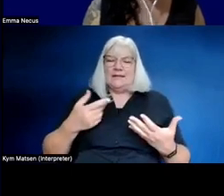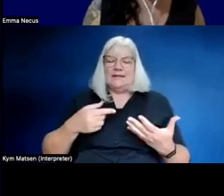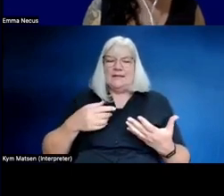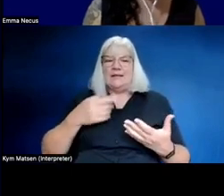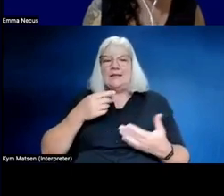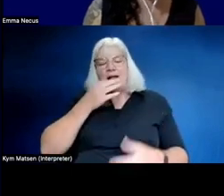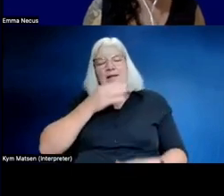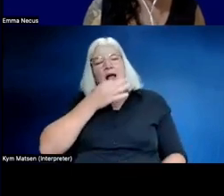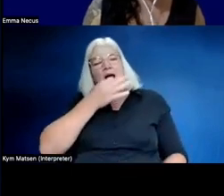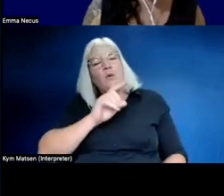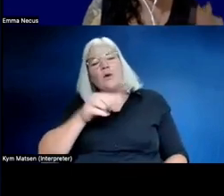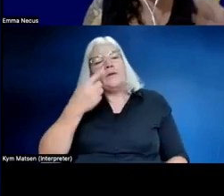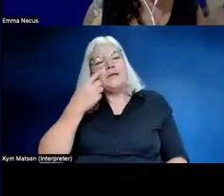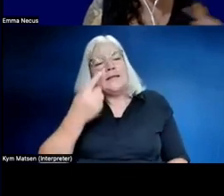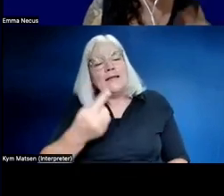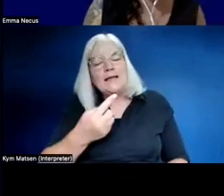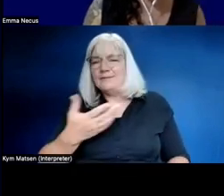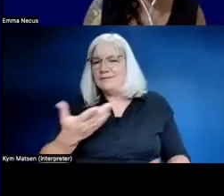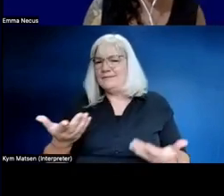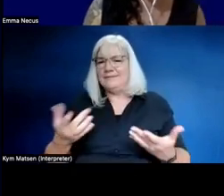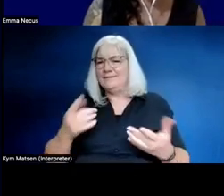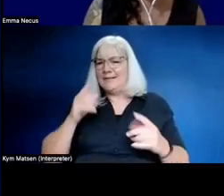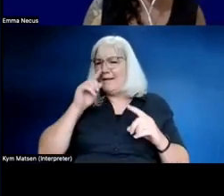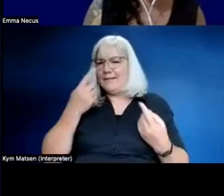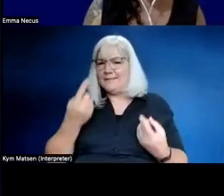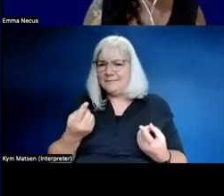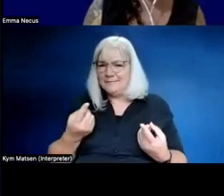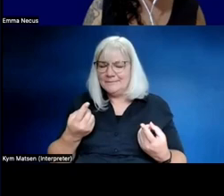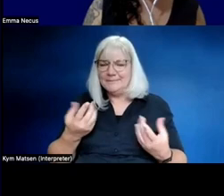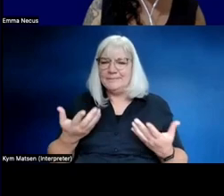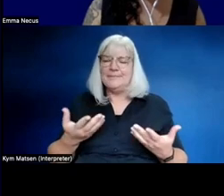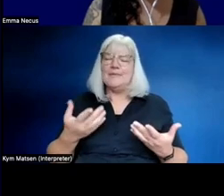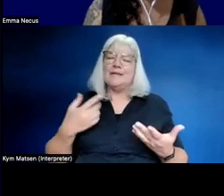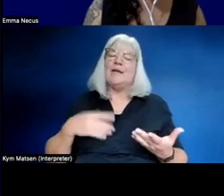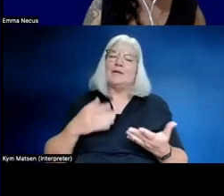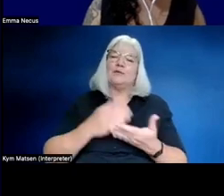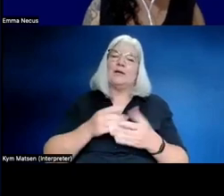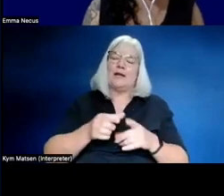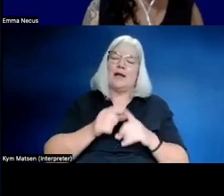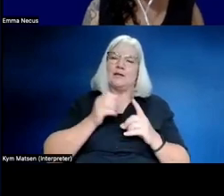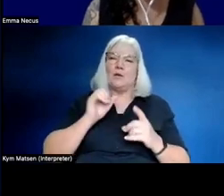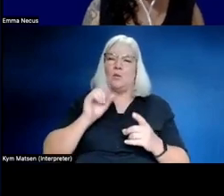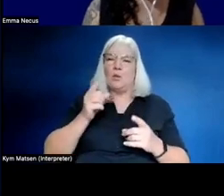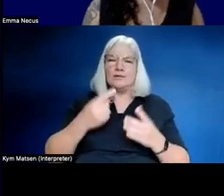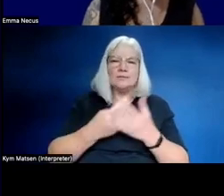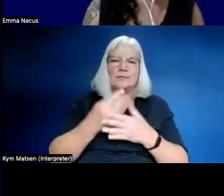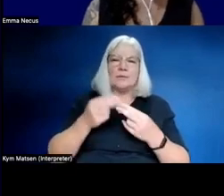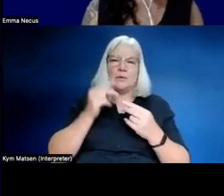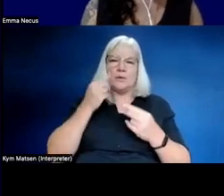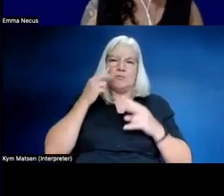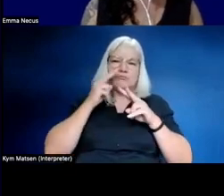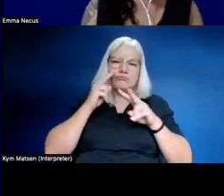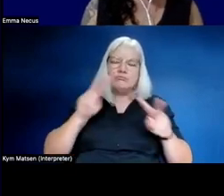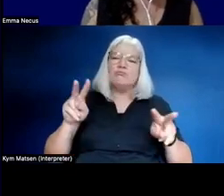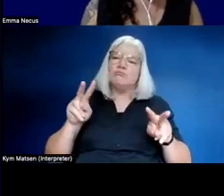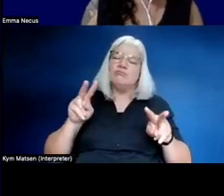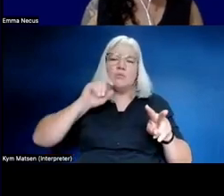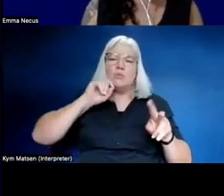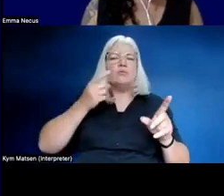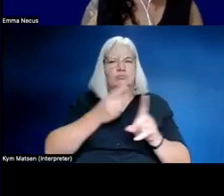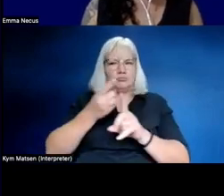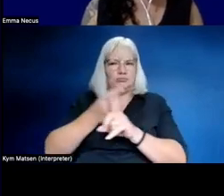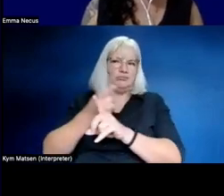get the results. So her vision story is evolving and it's something we need to continually be checking in. So this is